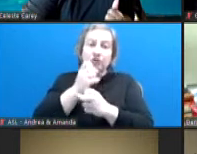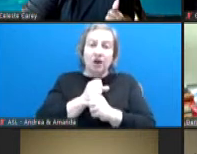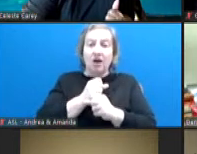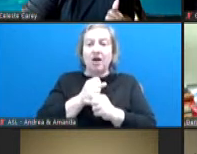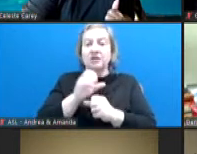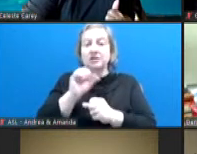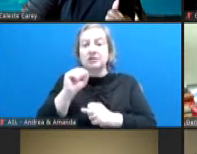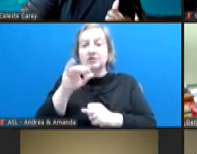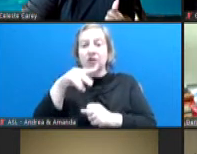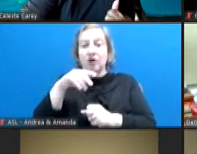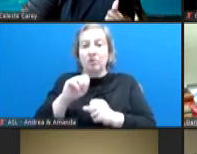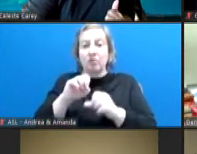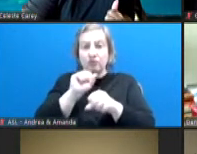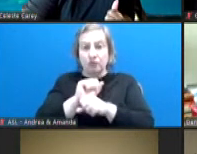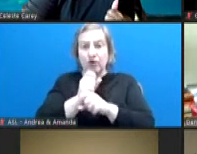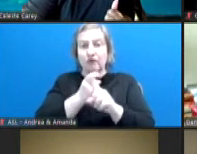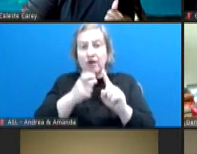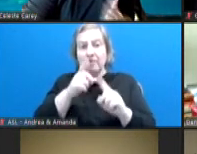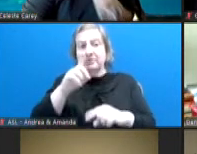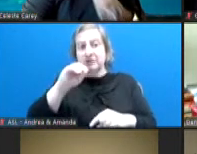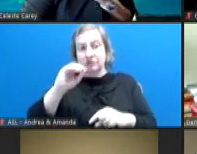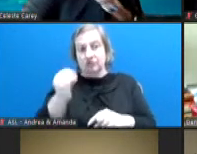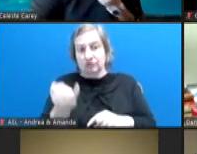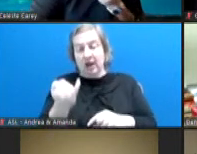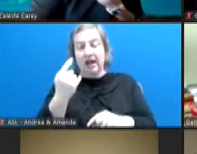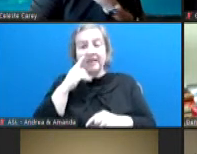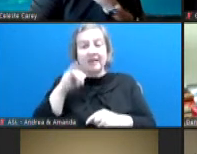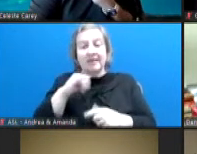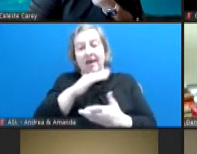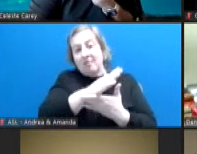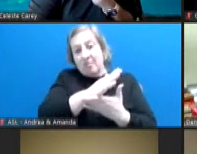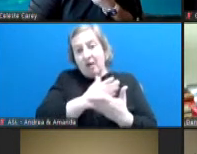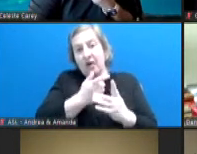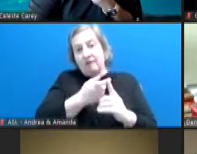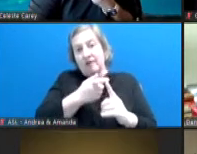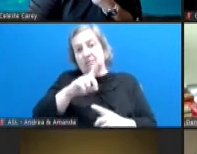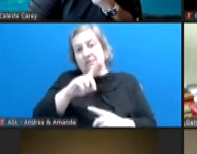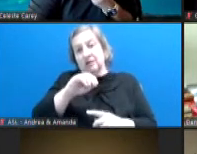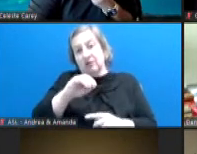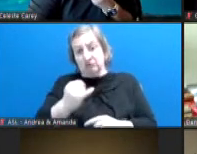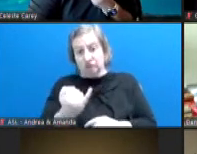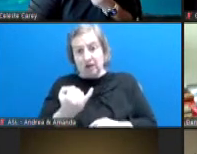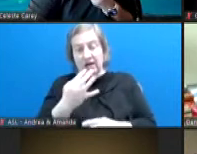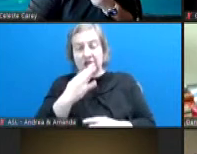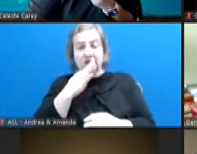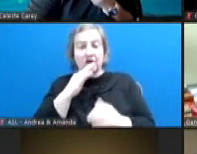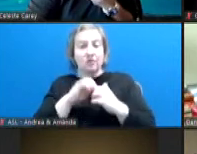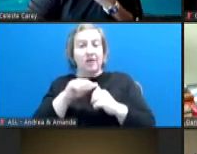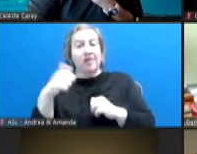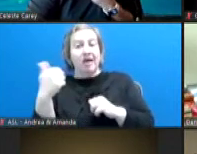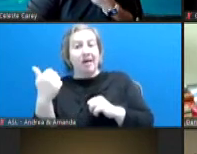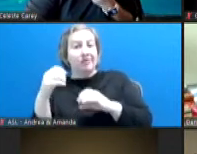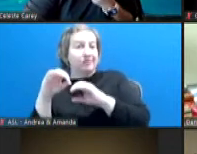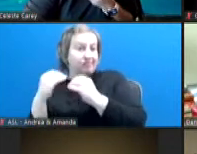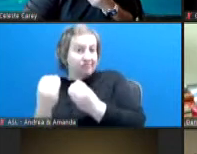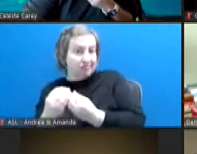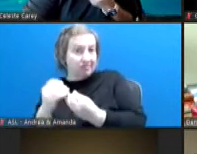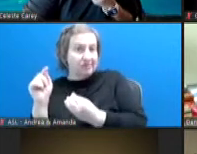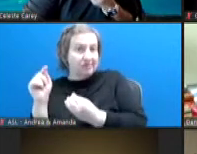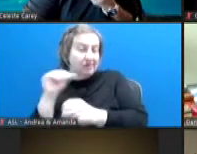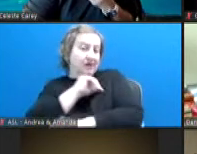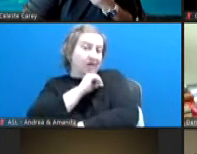of Justice, so I think that was framed in part by DOJ talking to other jurisdictions who had